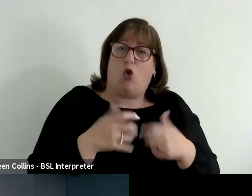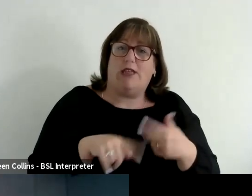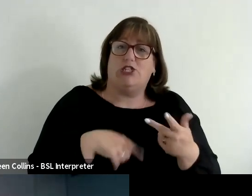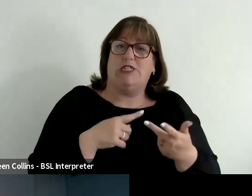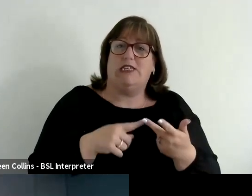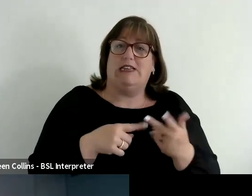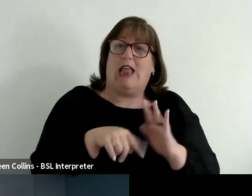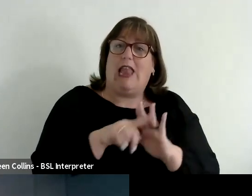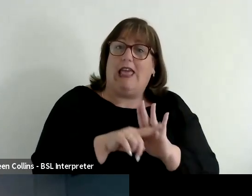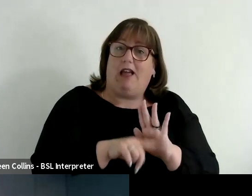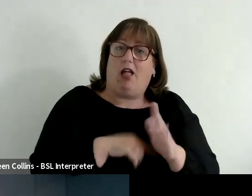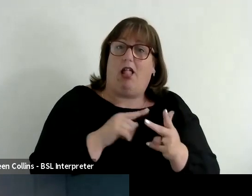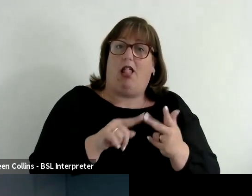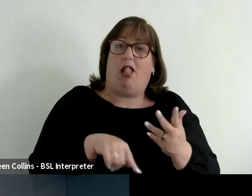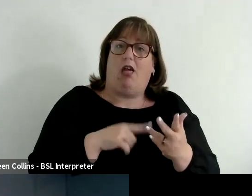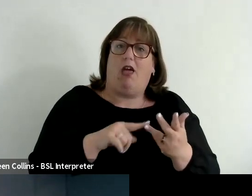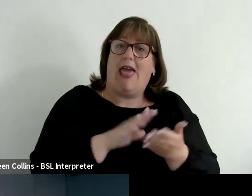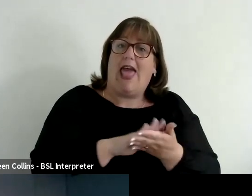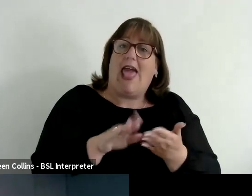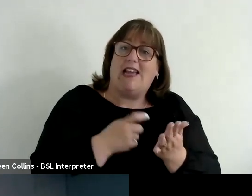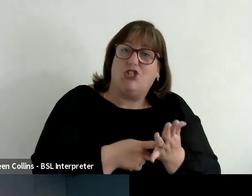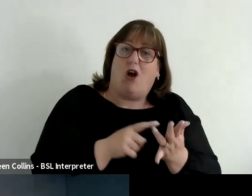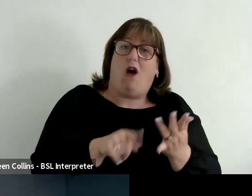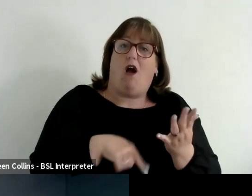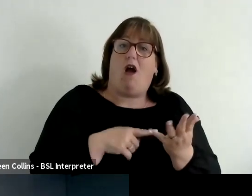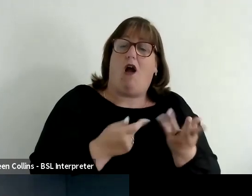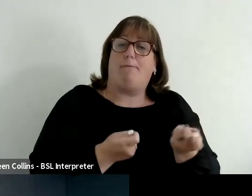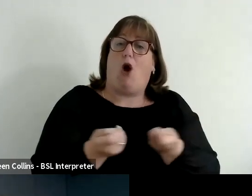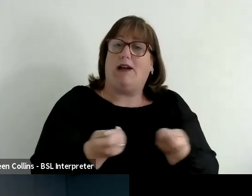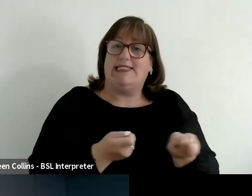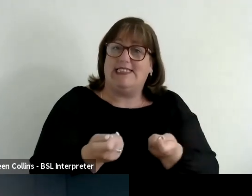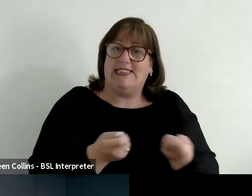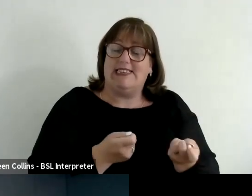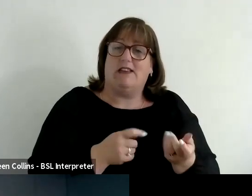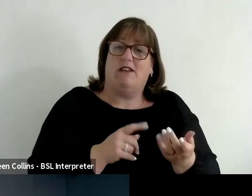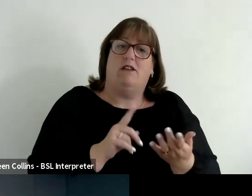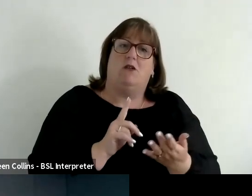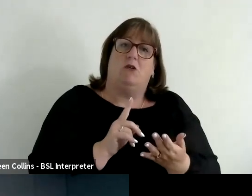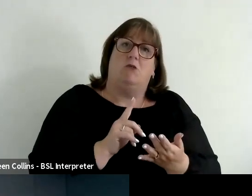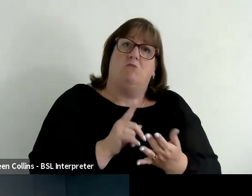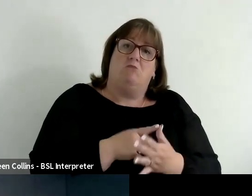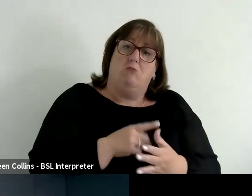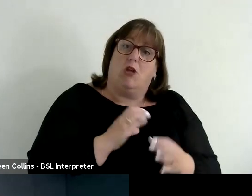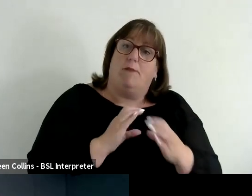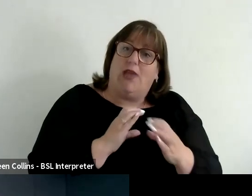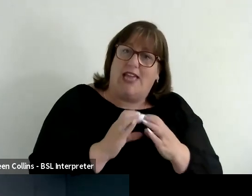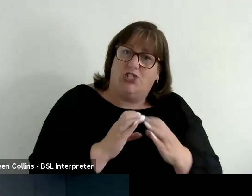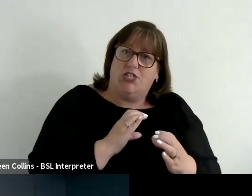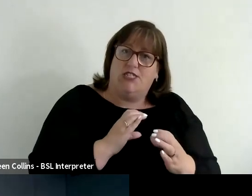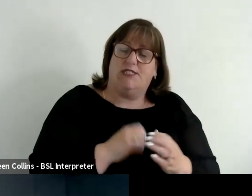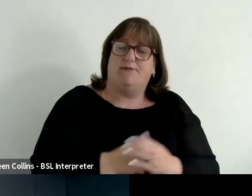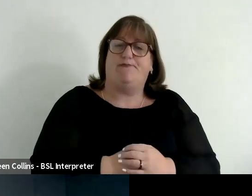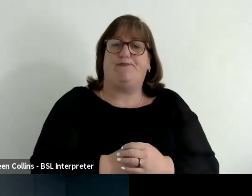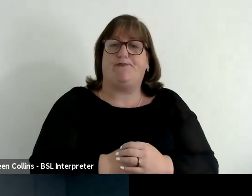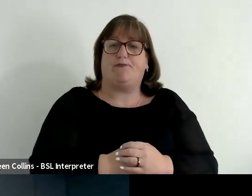legal, HR, marketing, communications, etc. The commercial area, which is actually